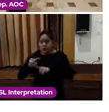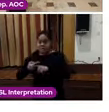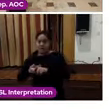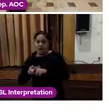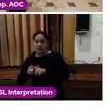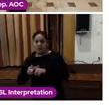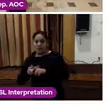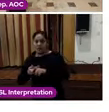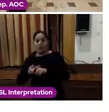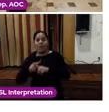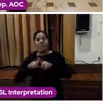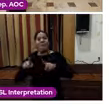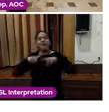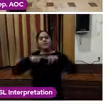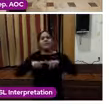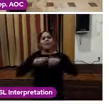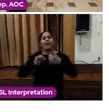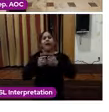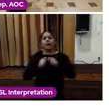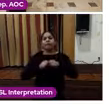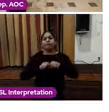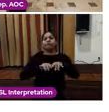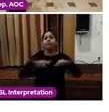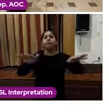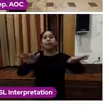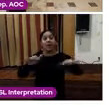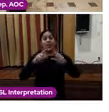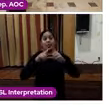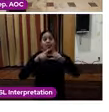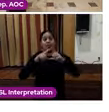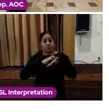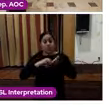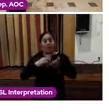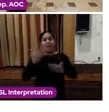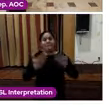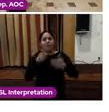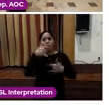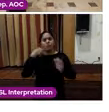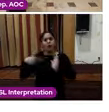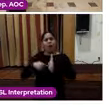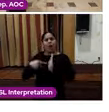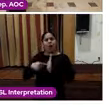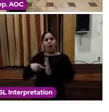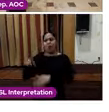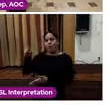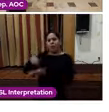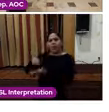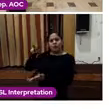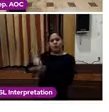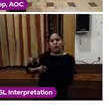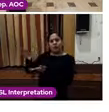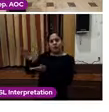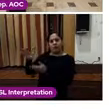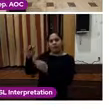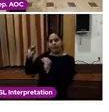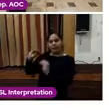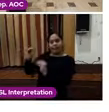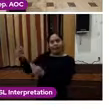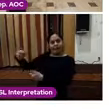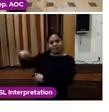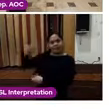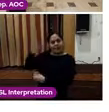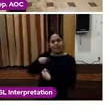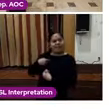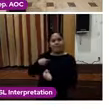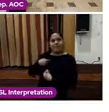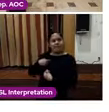but depending on the way it was administrated to you, you may have another $1,000, $2,000, $3,000 outstanding. And